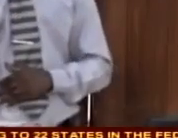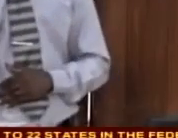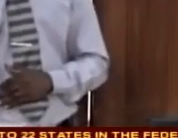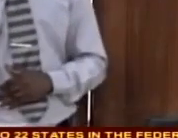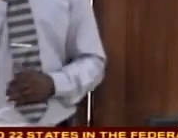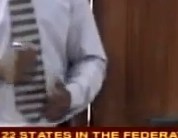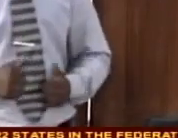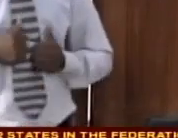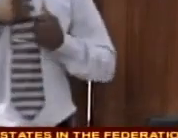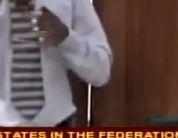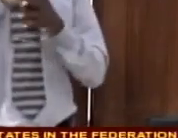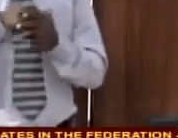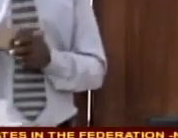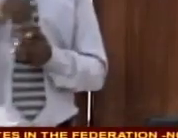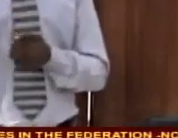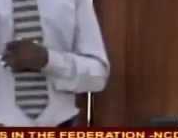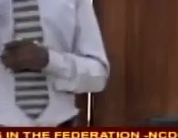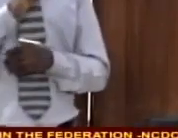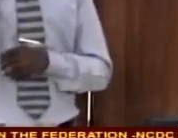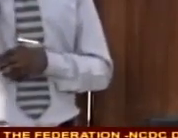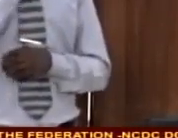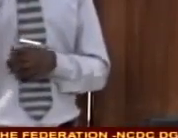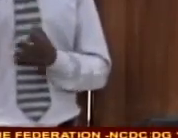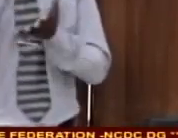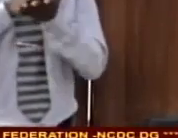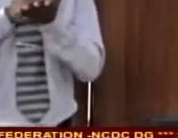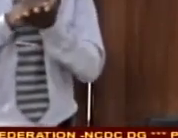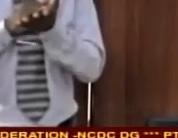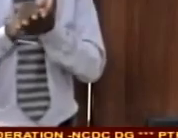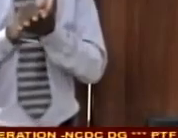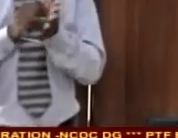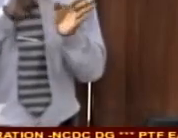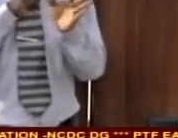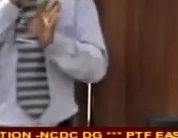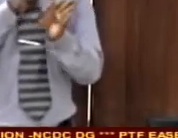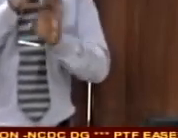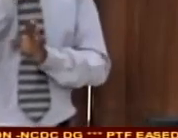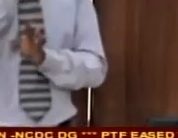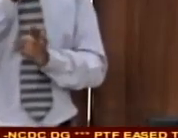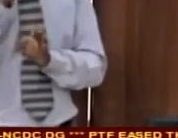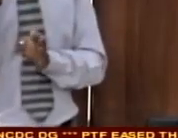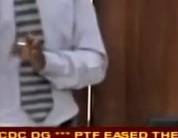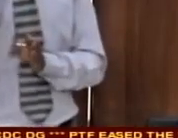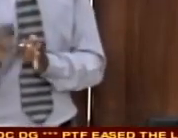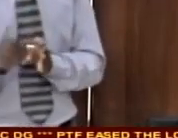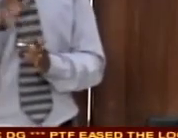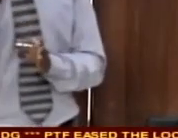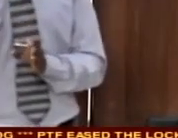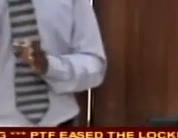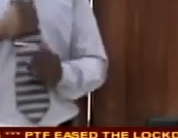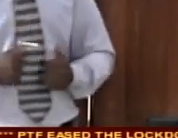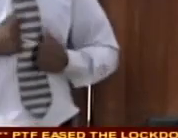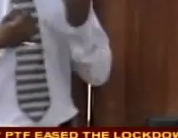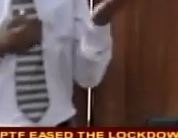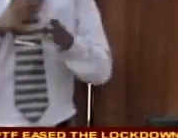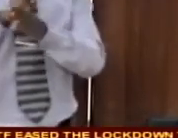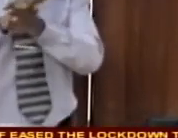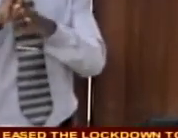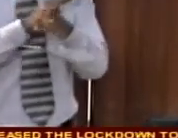in Johannesburg says, aside the professionals, 80% of Nigerians living there are artisans,